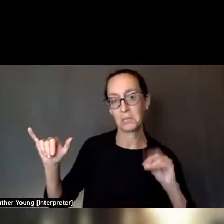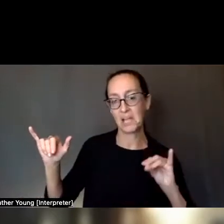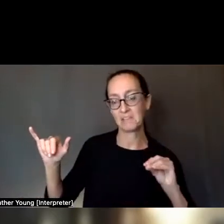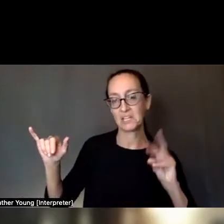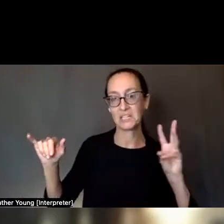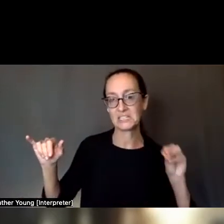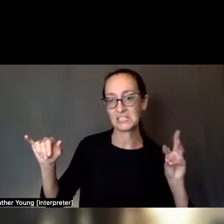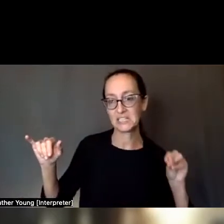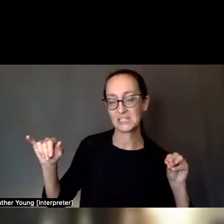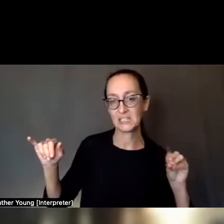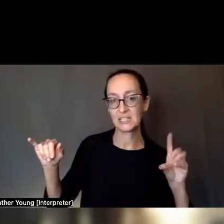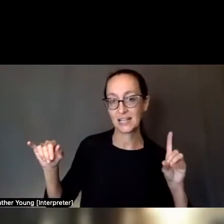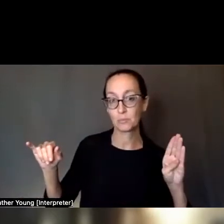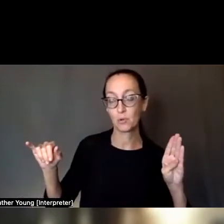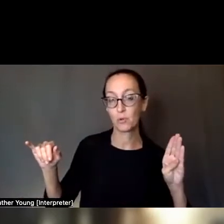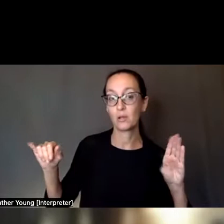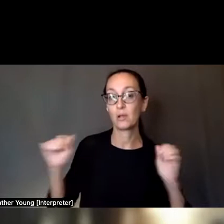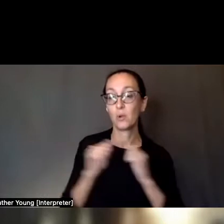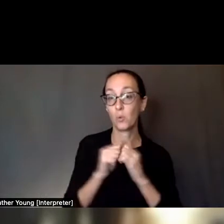60, but that unaided